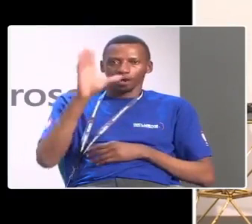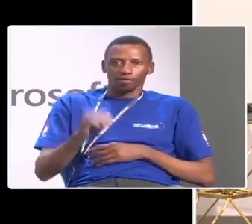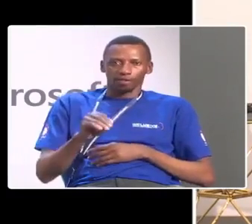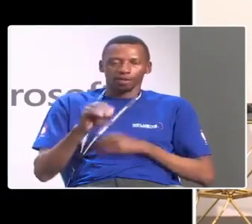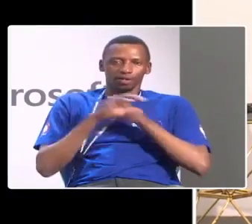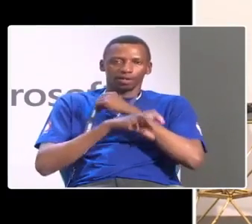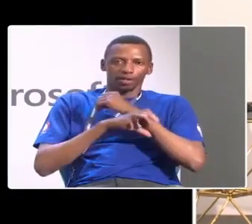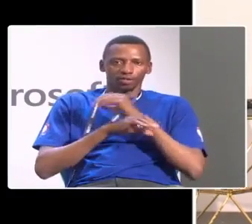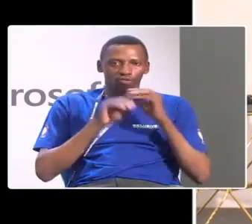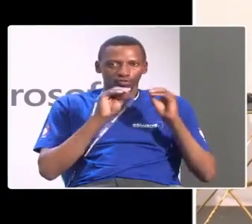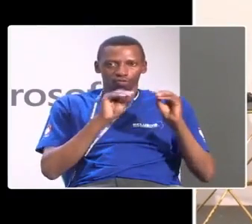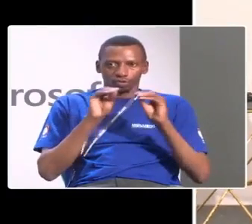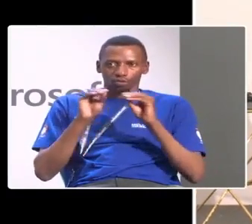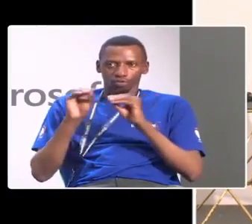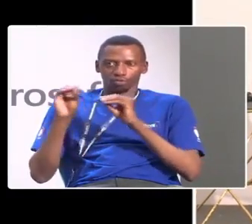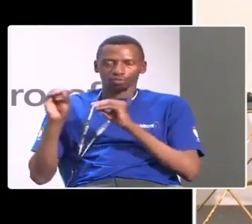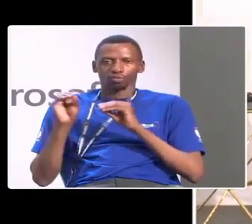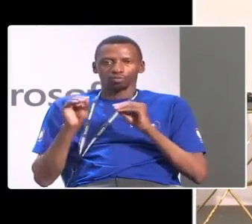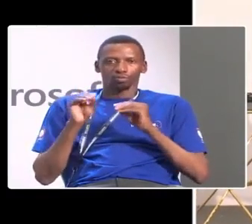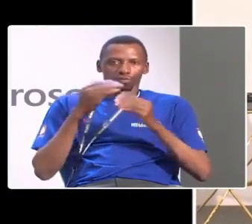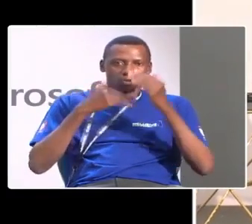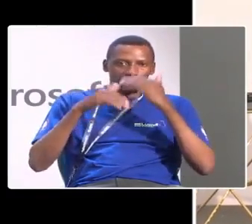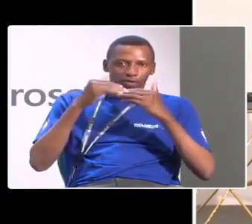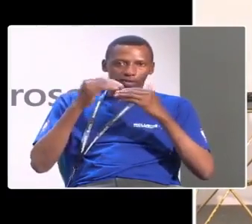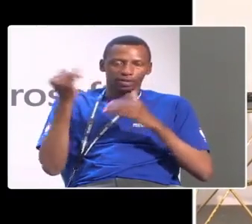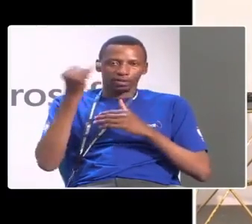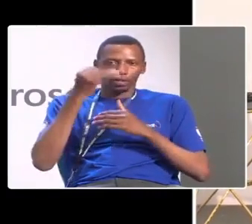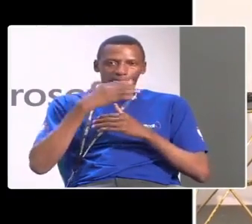teach on the concept of universal design and accessibility.